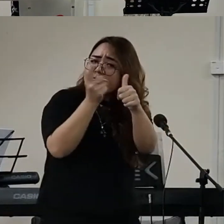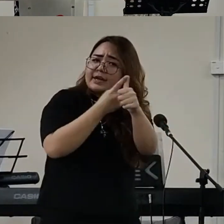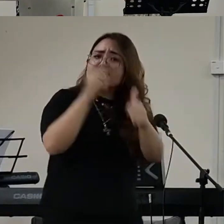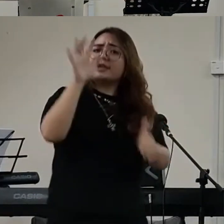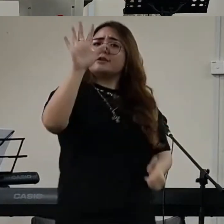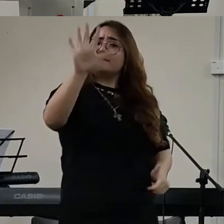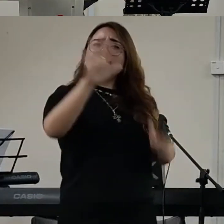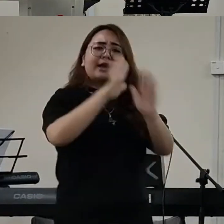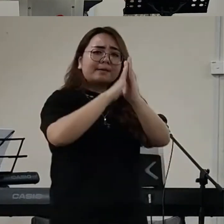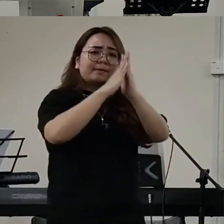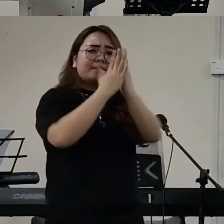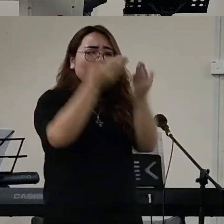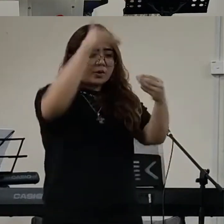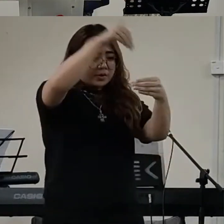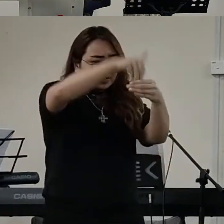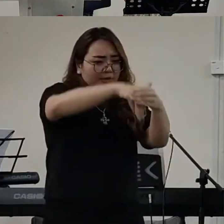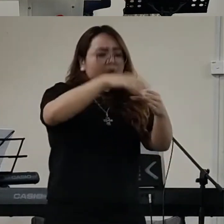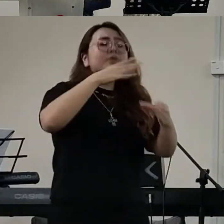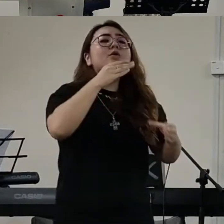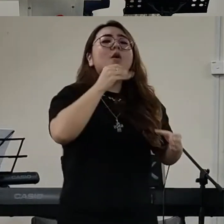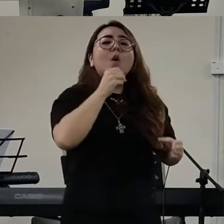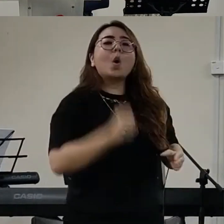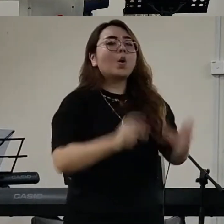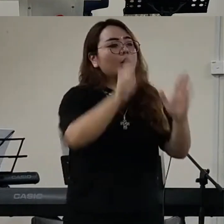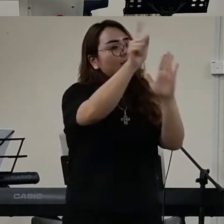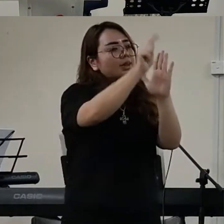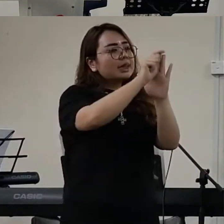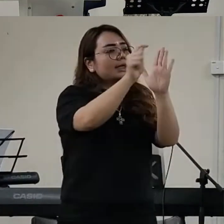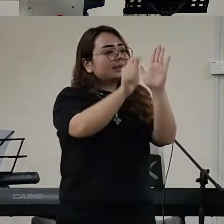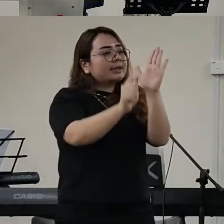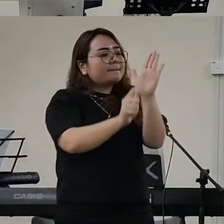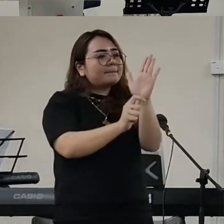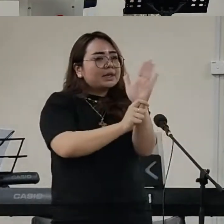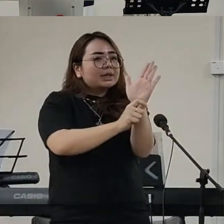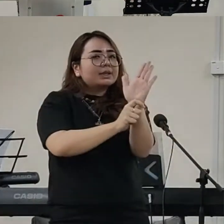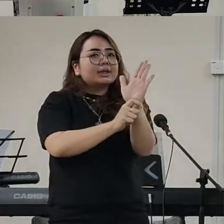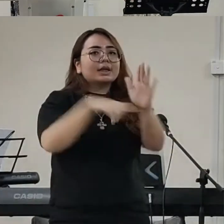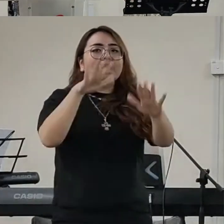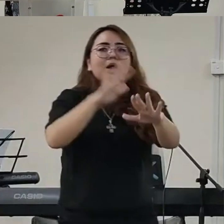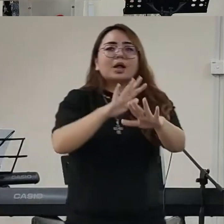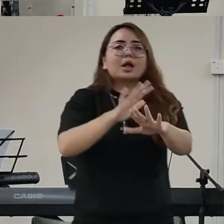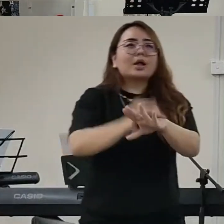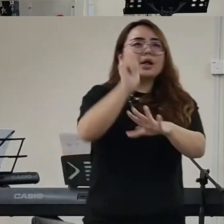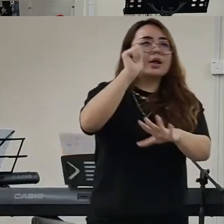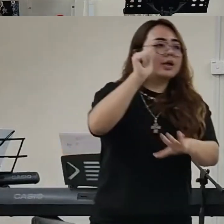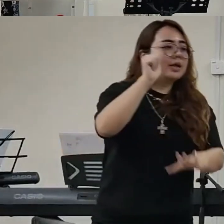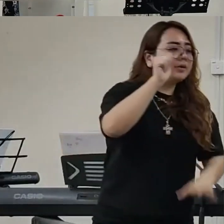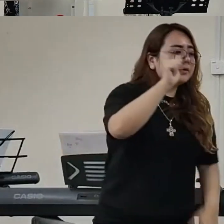the first five books in the Old Testament, okay, it is called the Pentateuch.